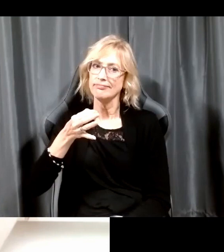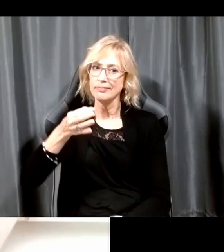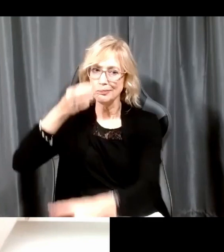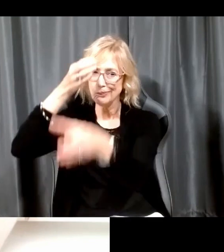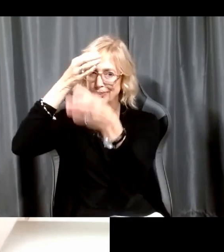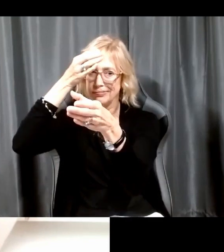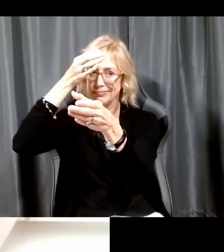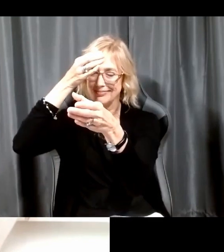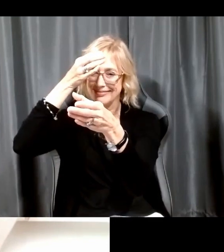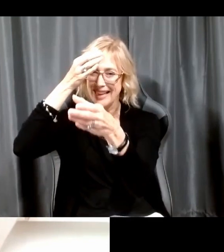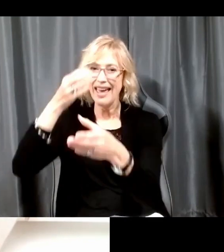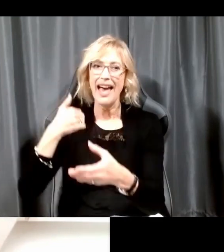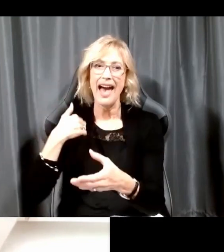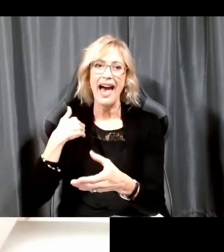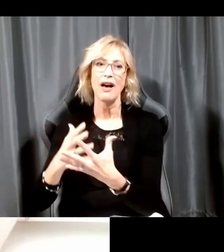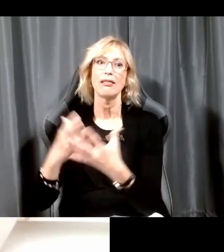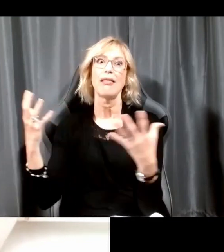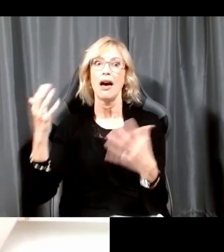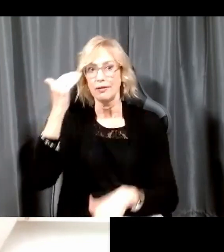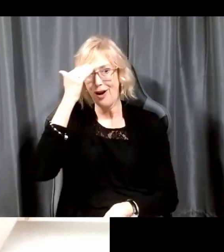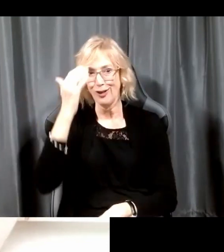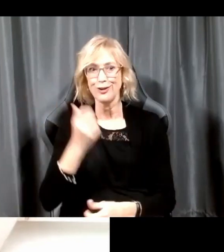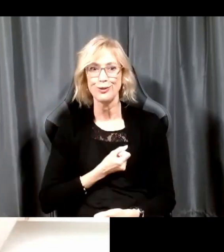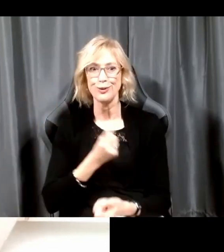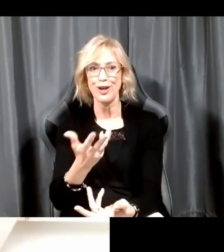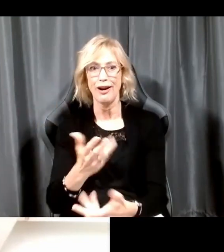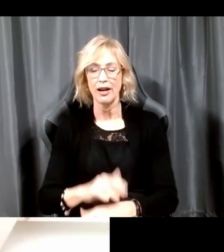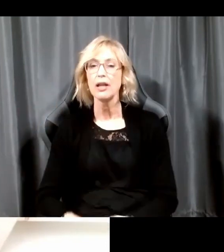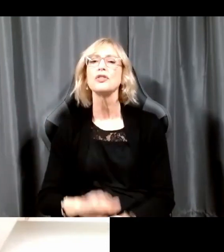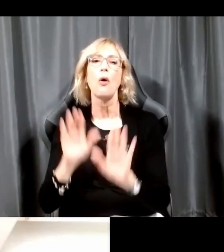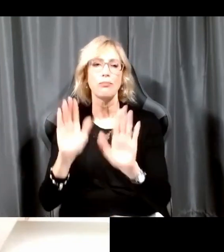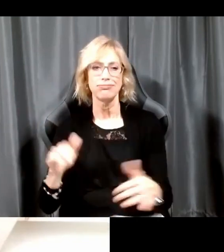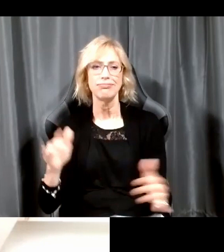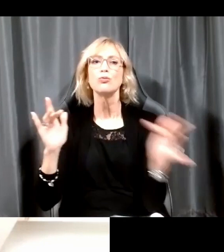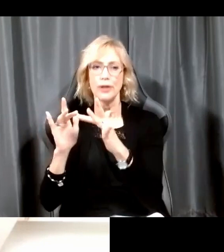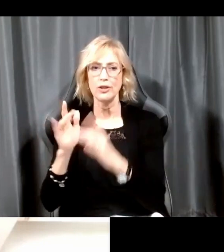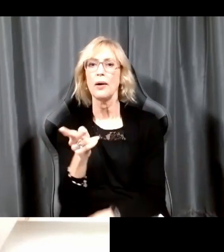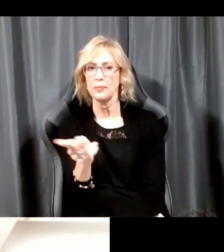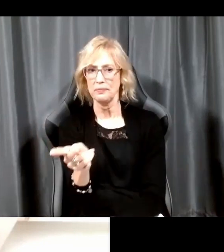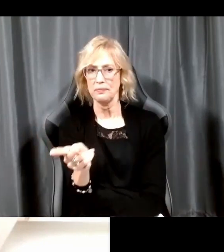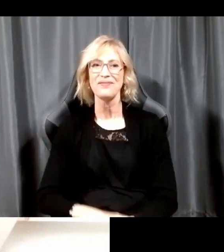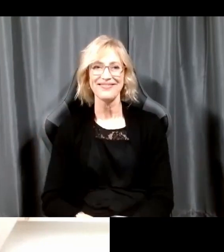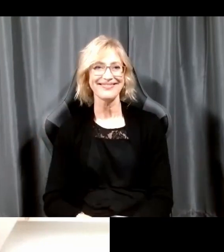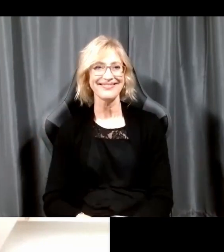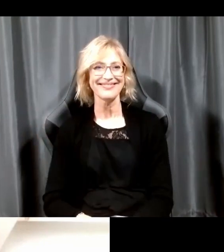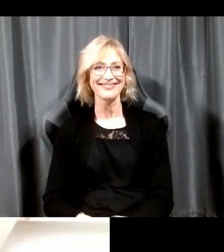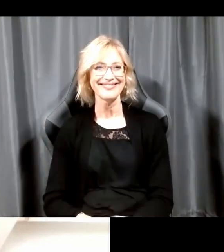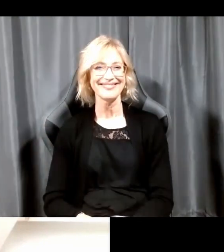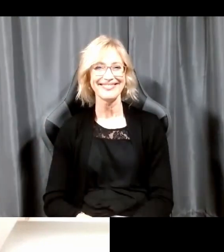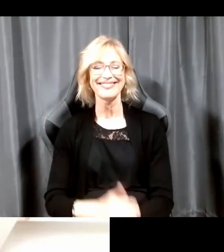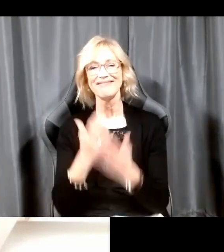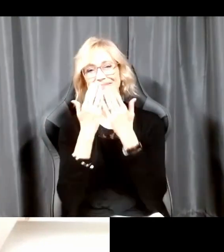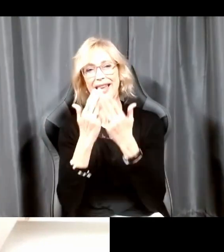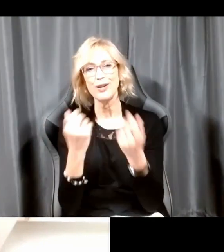and have a wealth of knowledge beyond this to share. So don't hesitate to reach out if you need to.